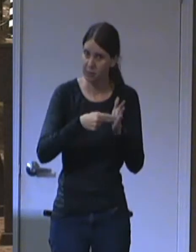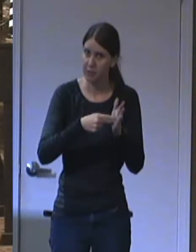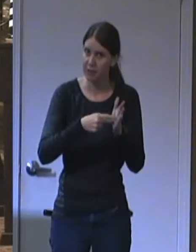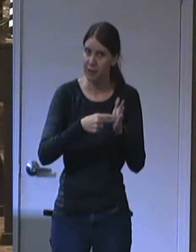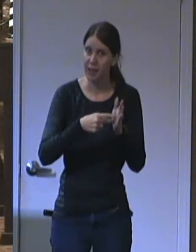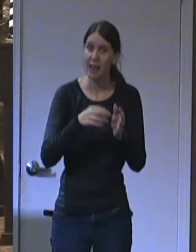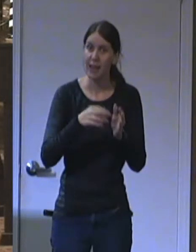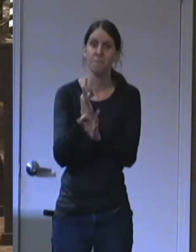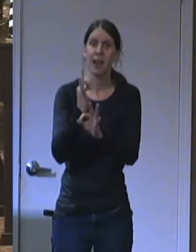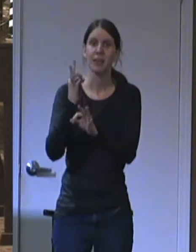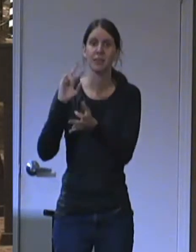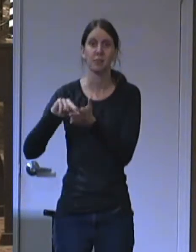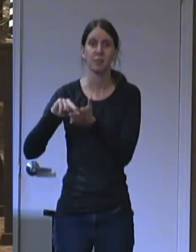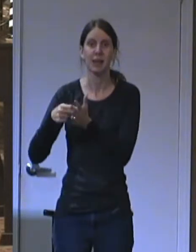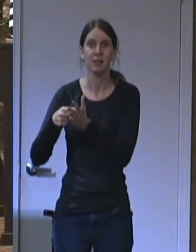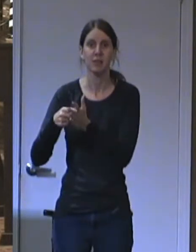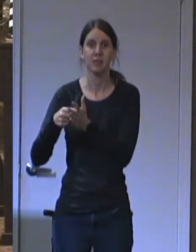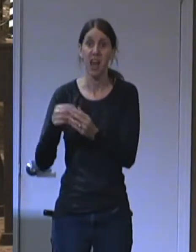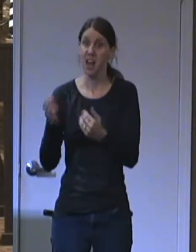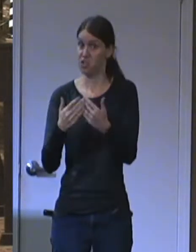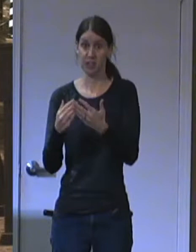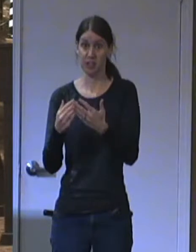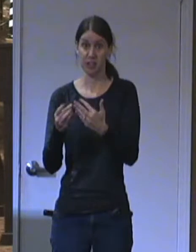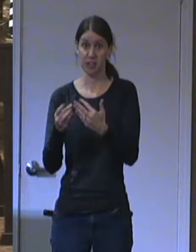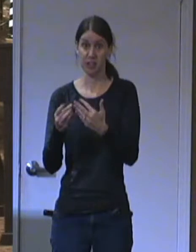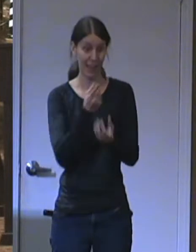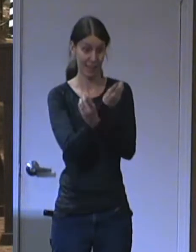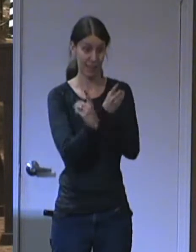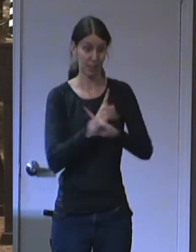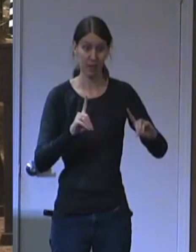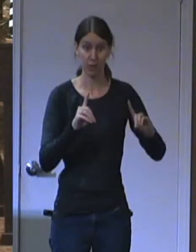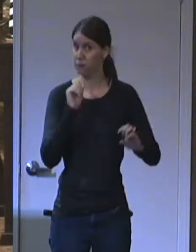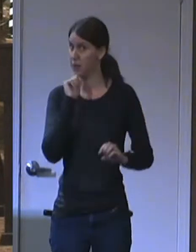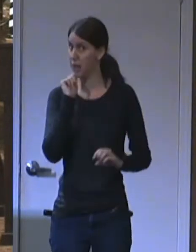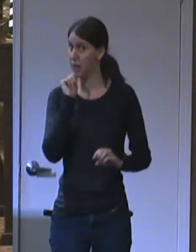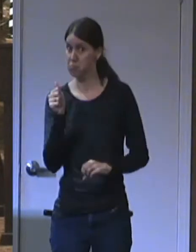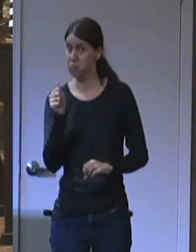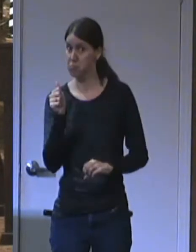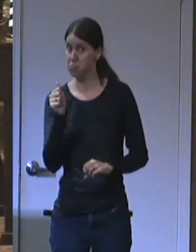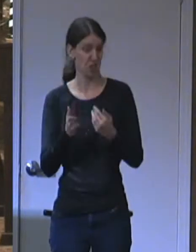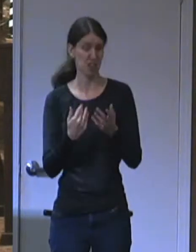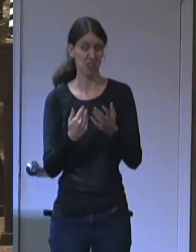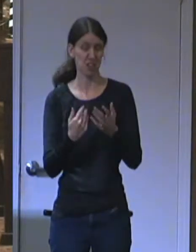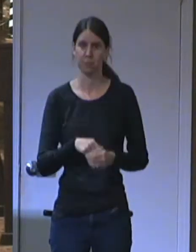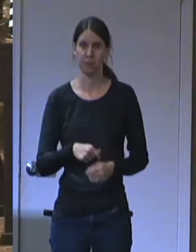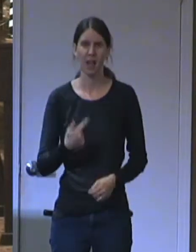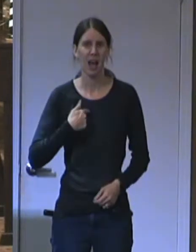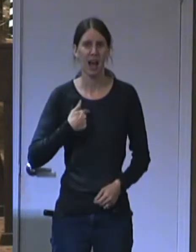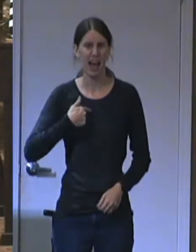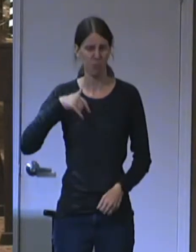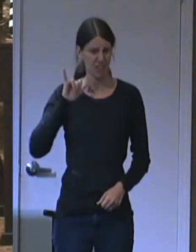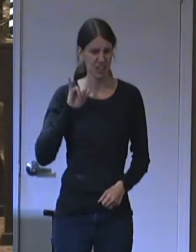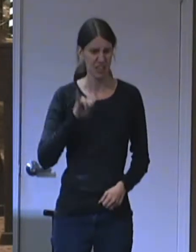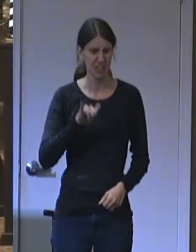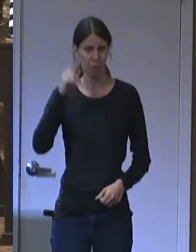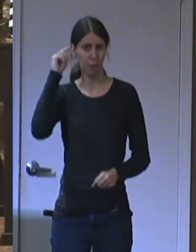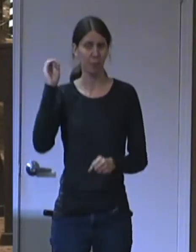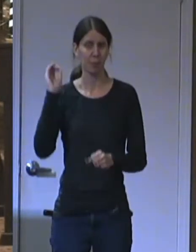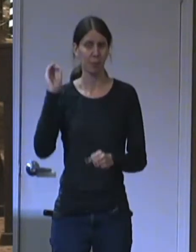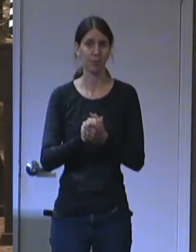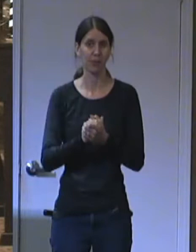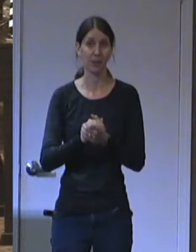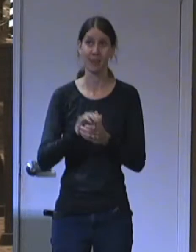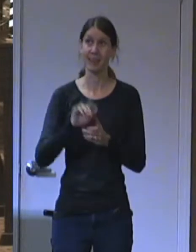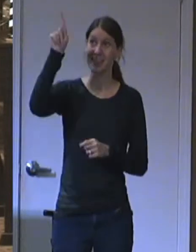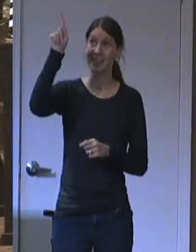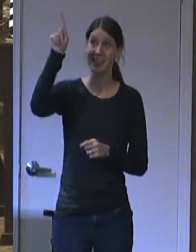statement, faith means whether I am visibly delivered or not, I will stick to my belief